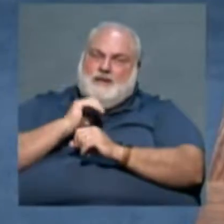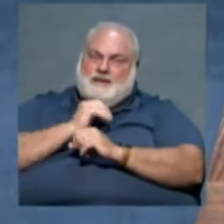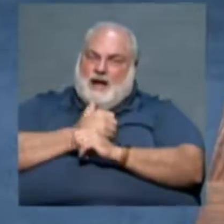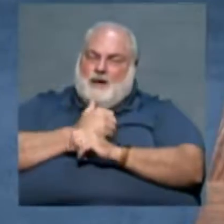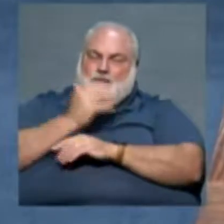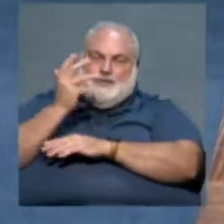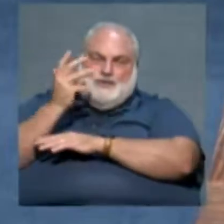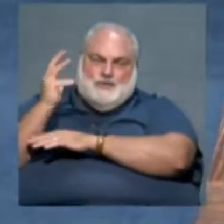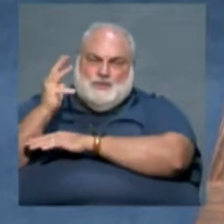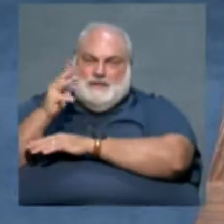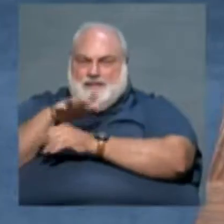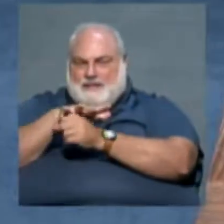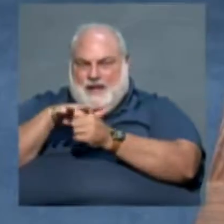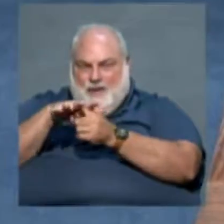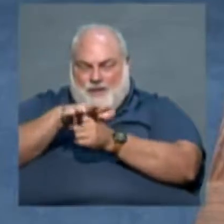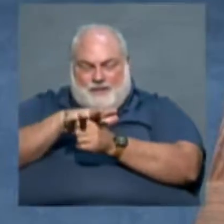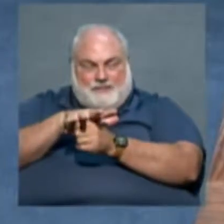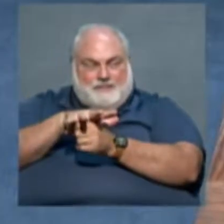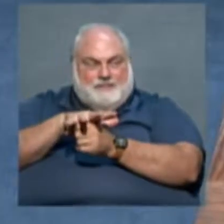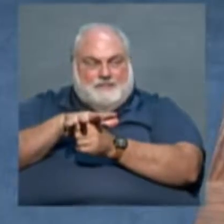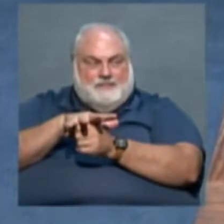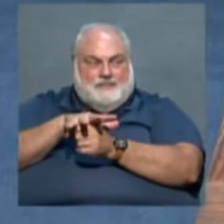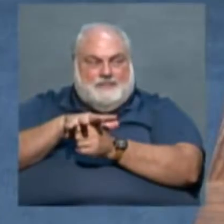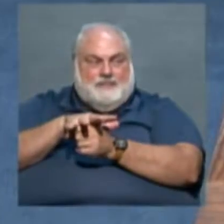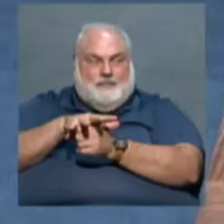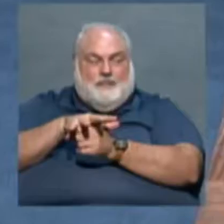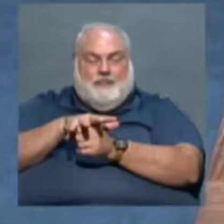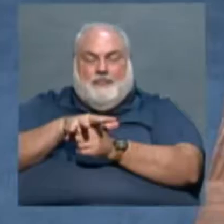all the trees here. I